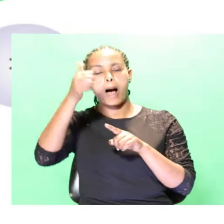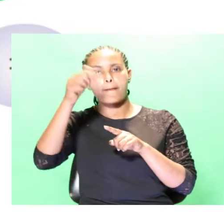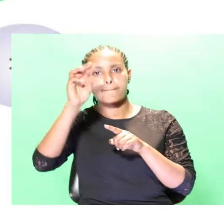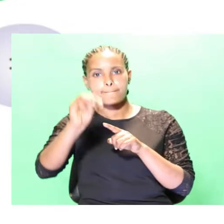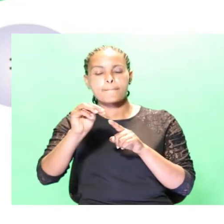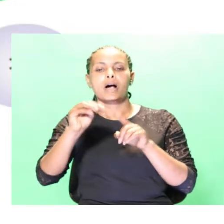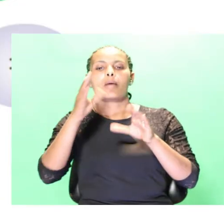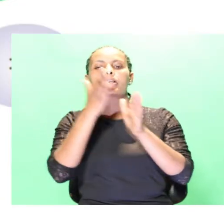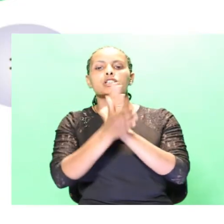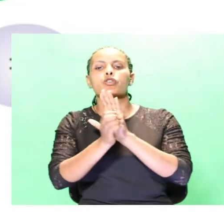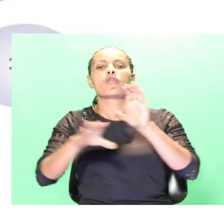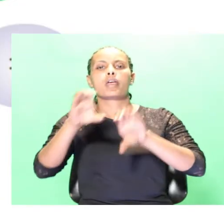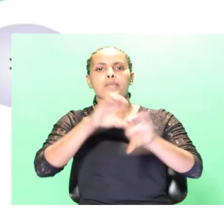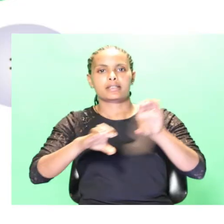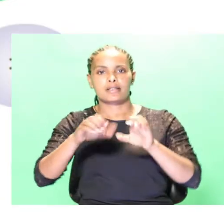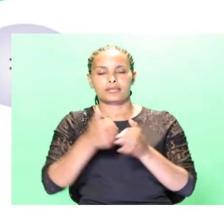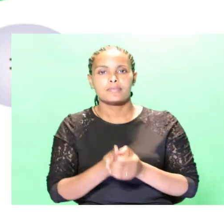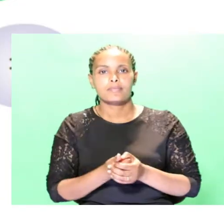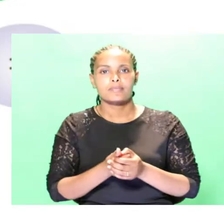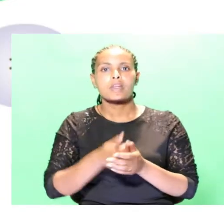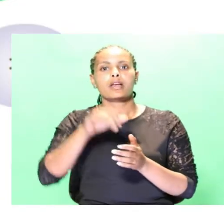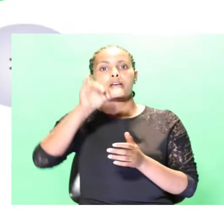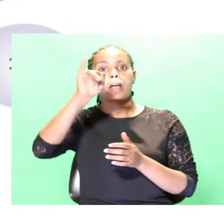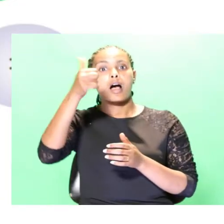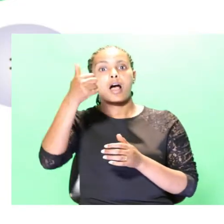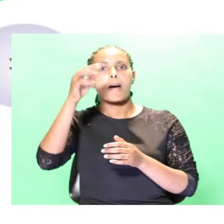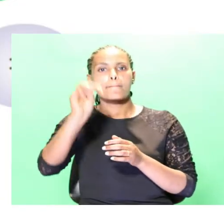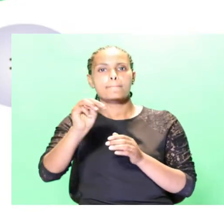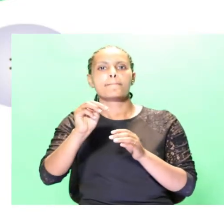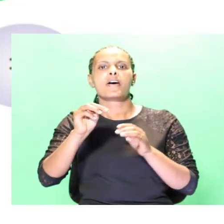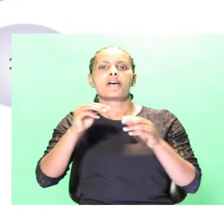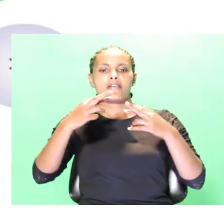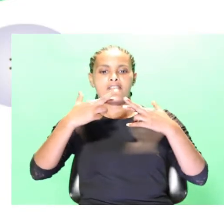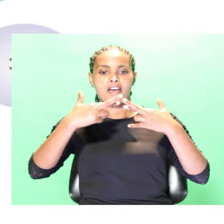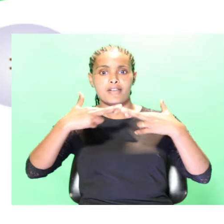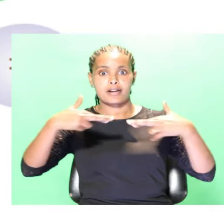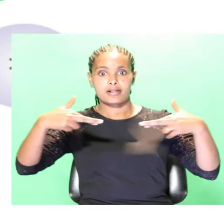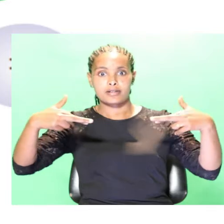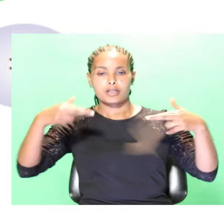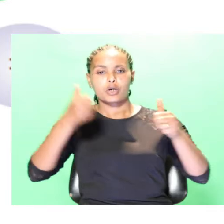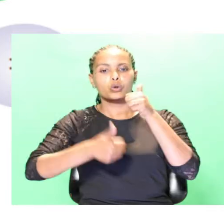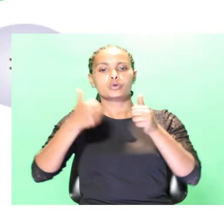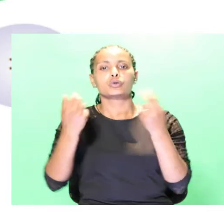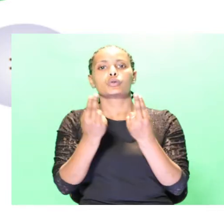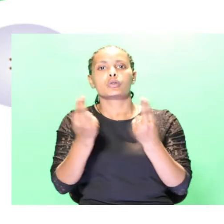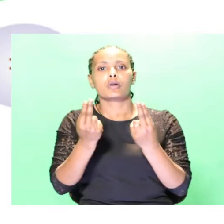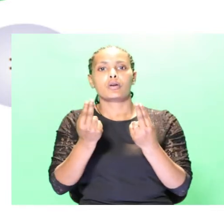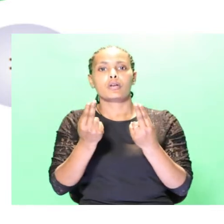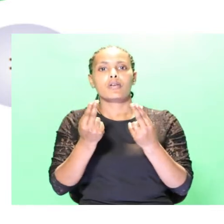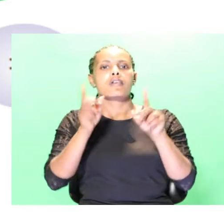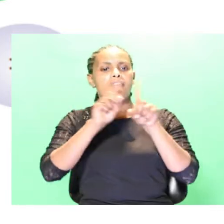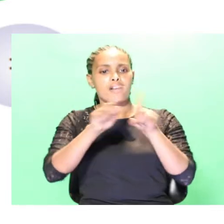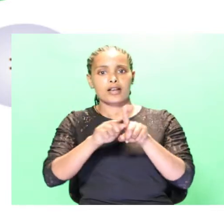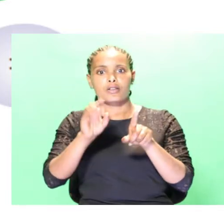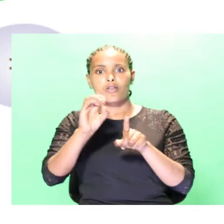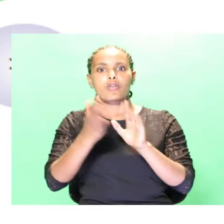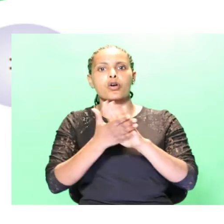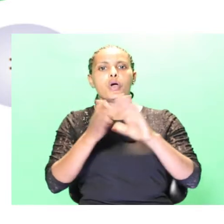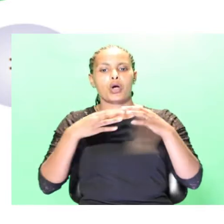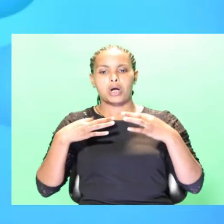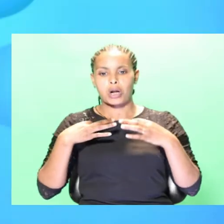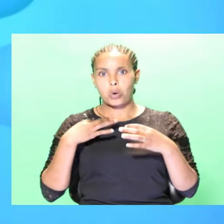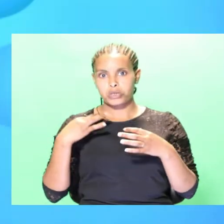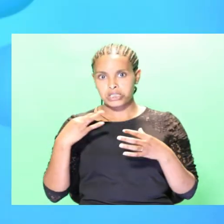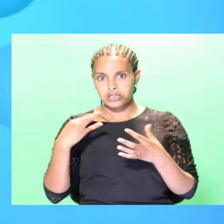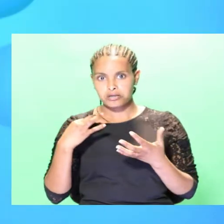applications of chemistry. Yarn is a fiber which is used to make a variety of clothes.